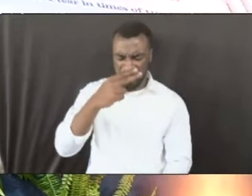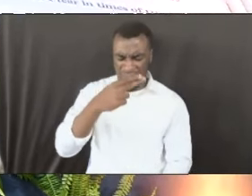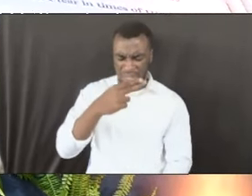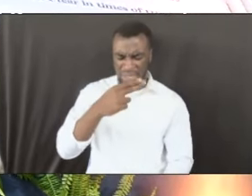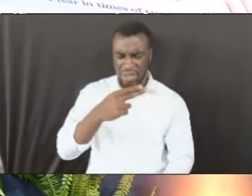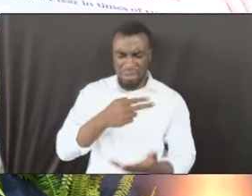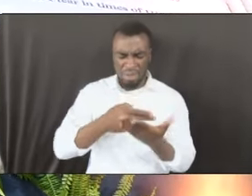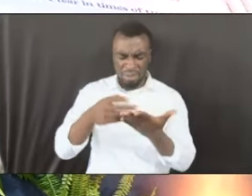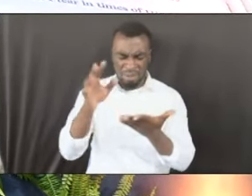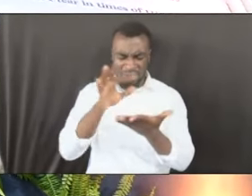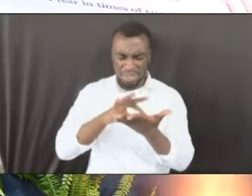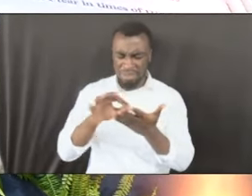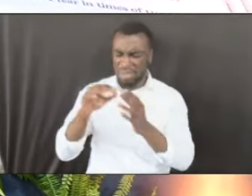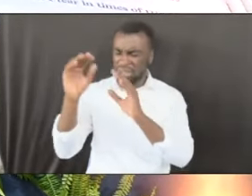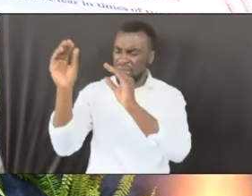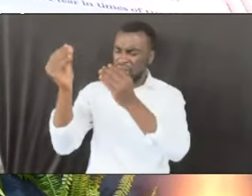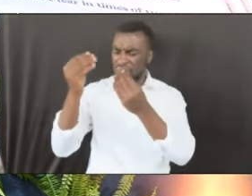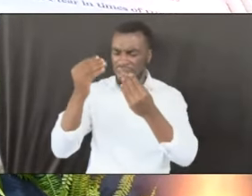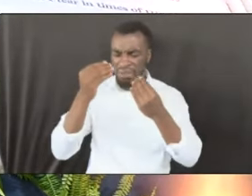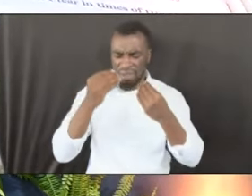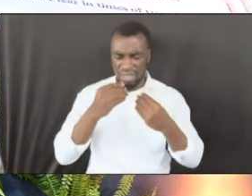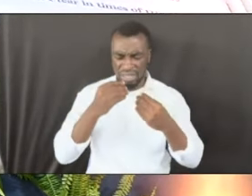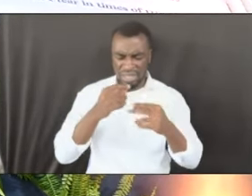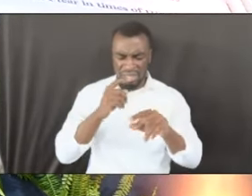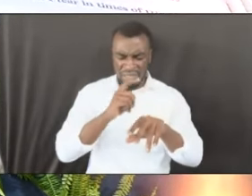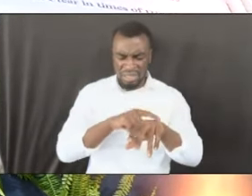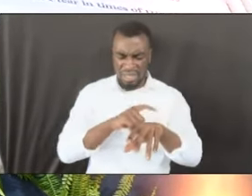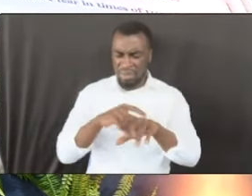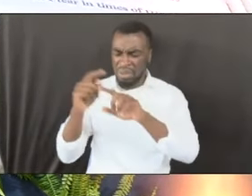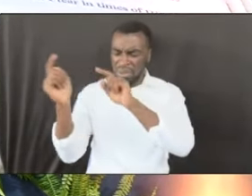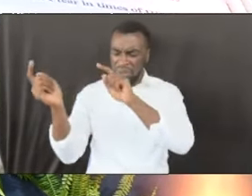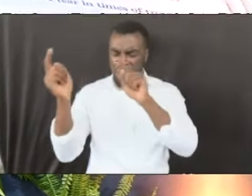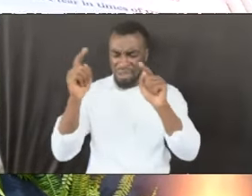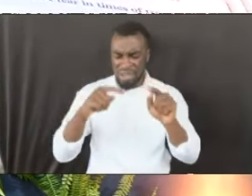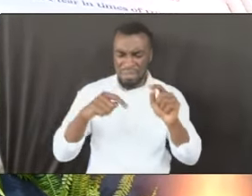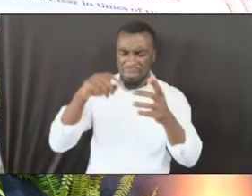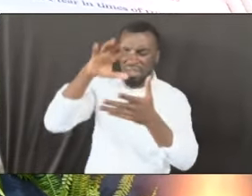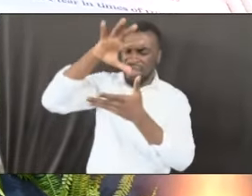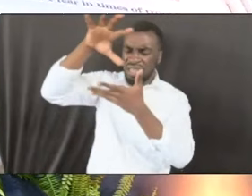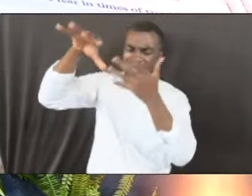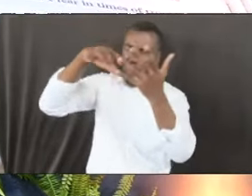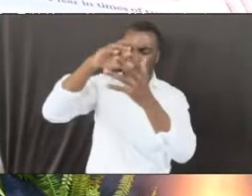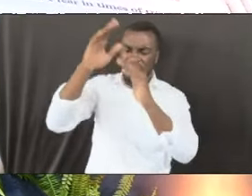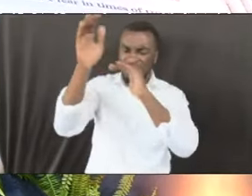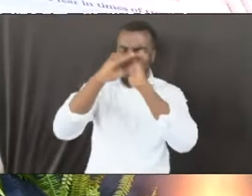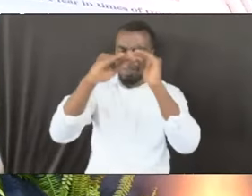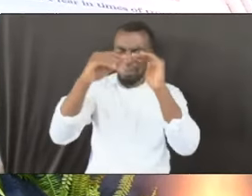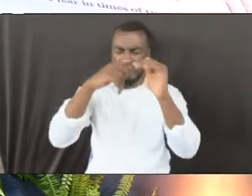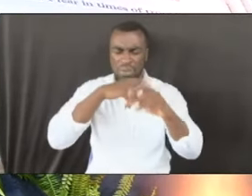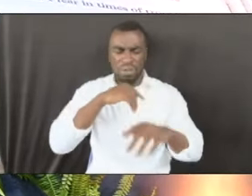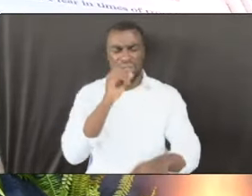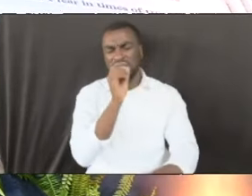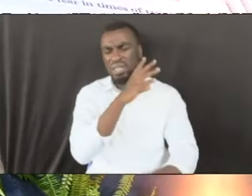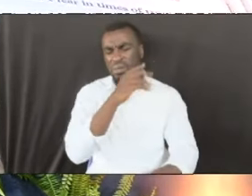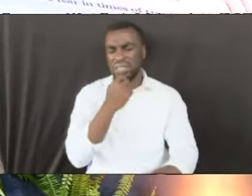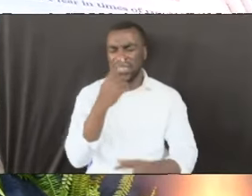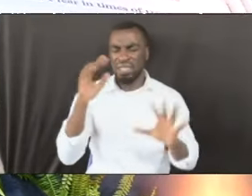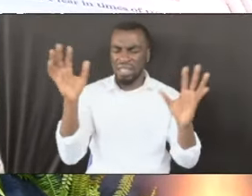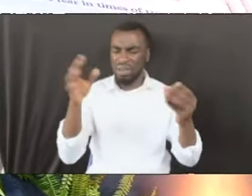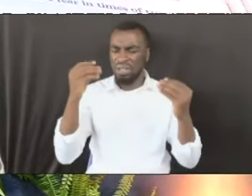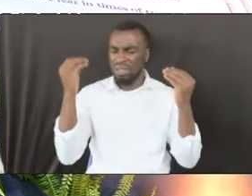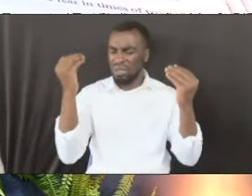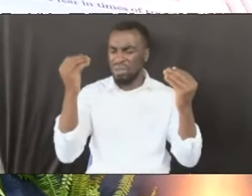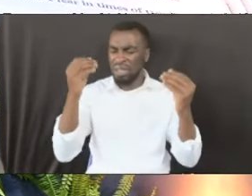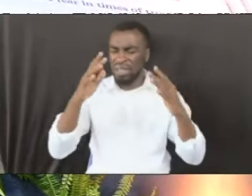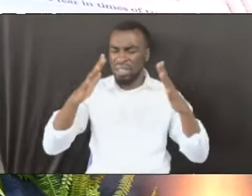unto us, that when you come in the clouds of heaven, we will shout and say, hallelujah, this is the great God